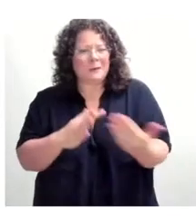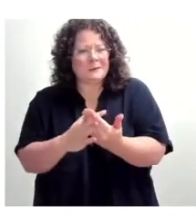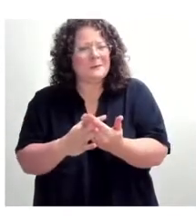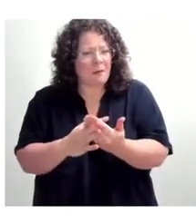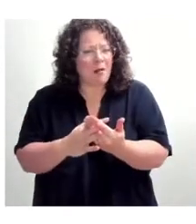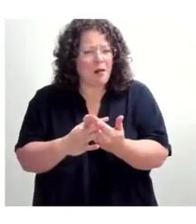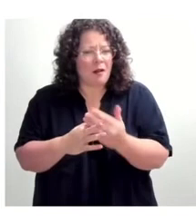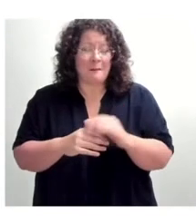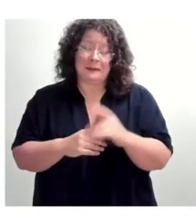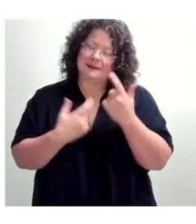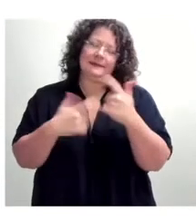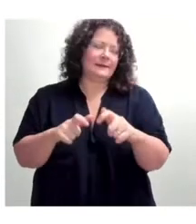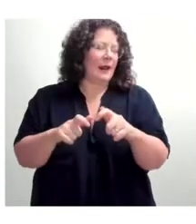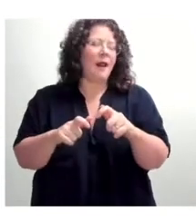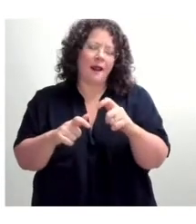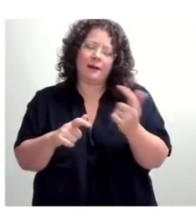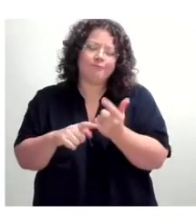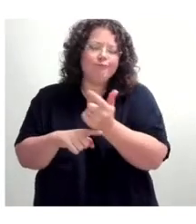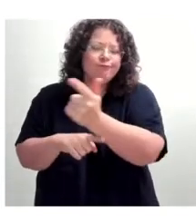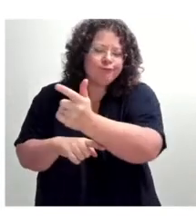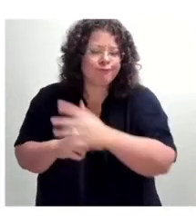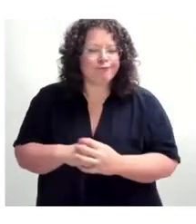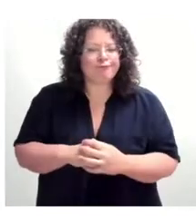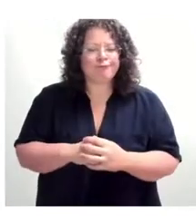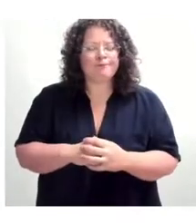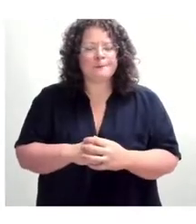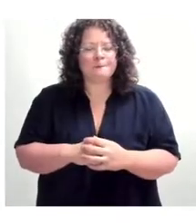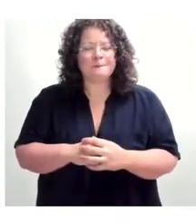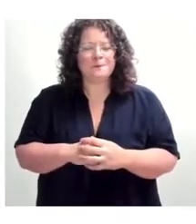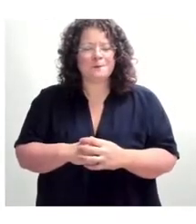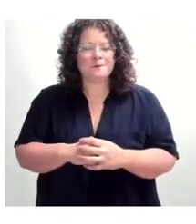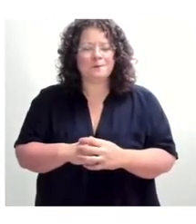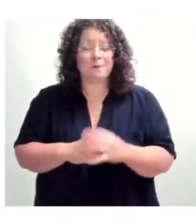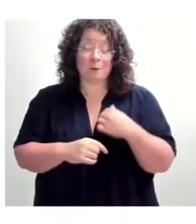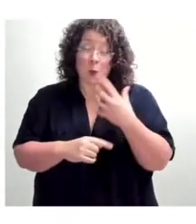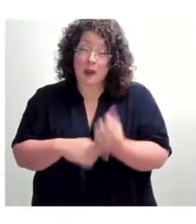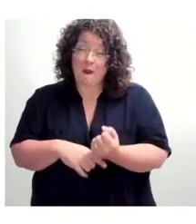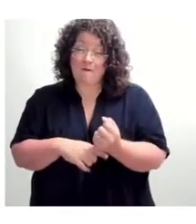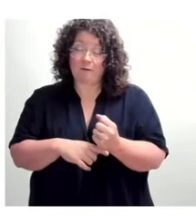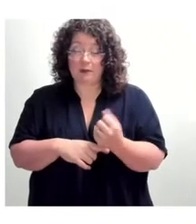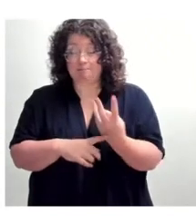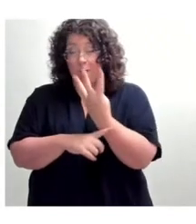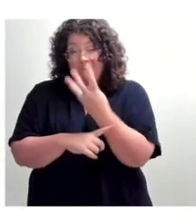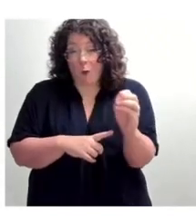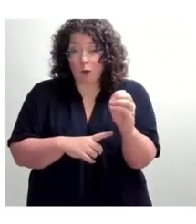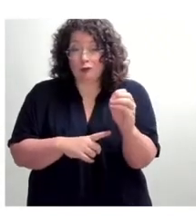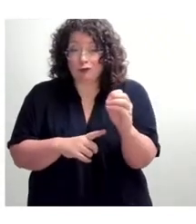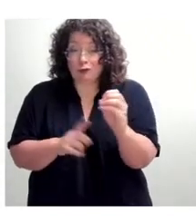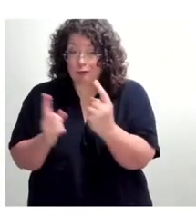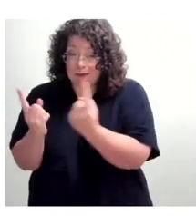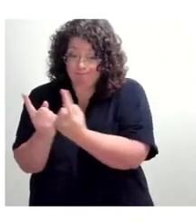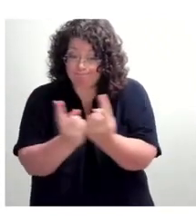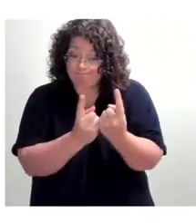by, because we have such scale and we can use the scale for good in such powerful ways. You know, for example,